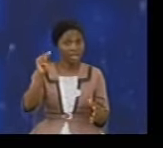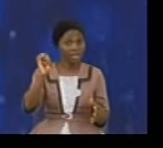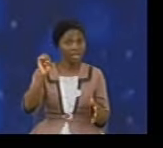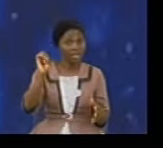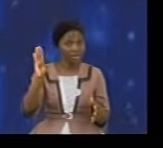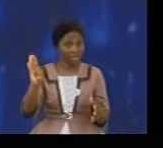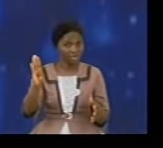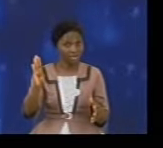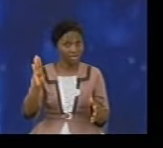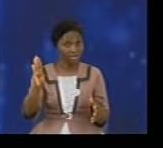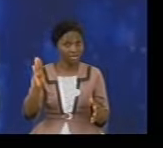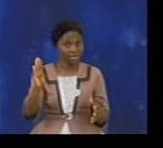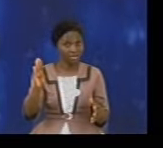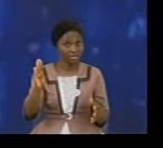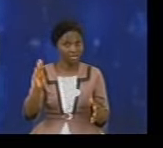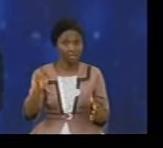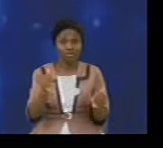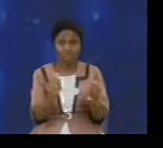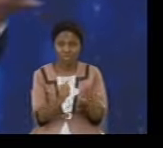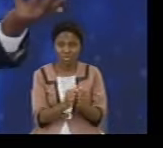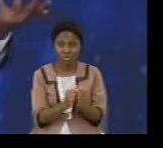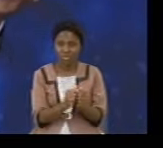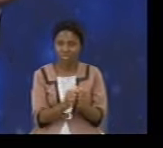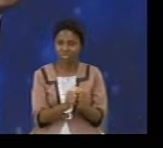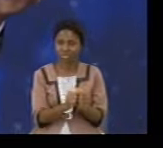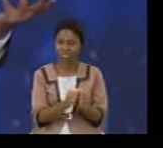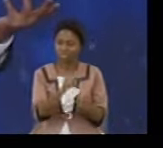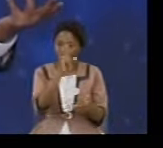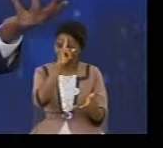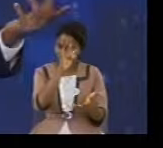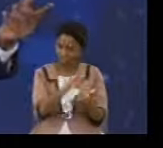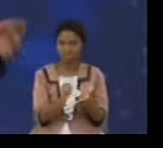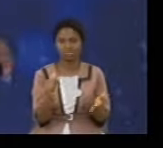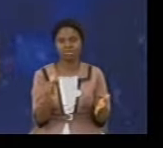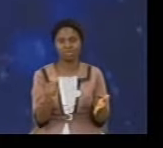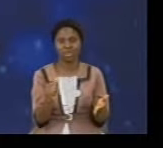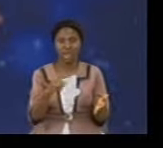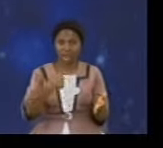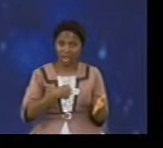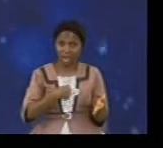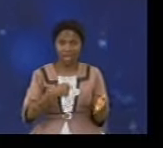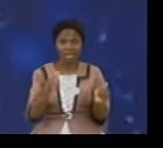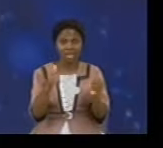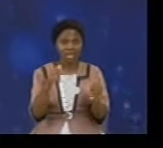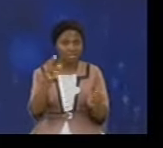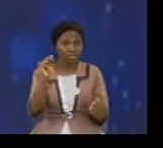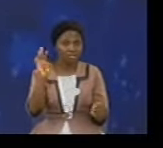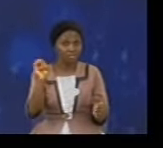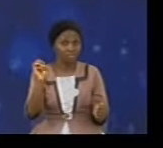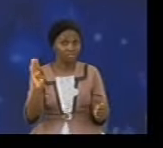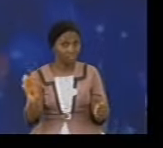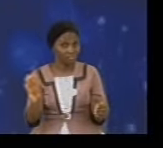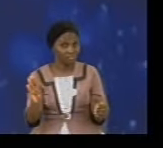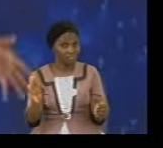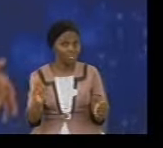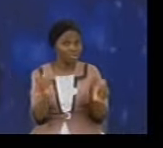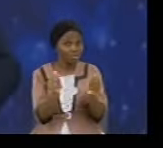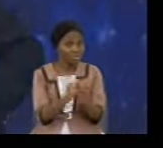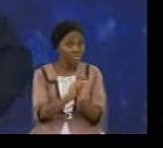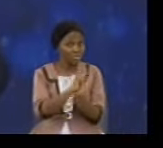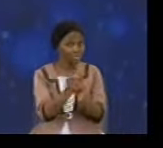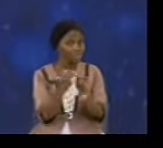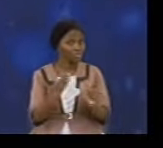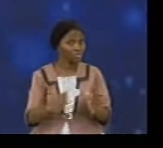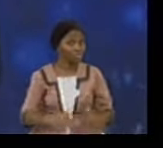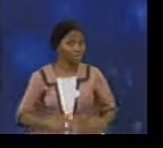Nebuchadnezzar, with conviction, I, Nebuchadnezzar, with a change of life, a transformation